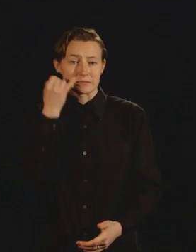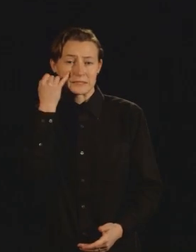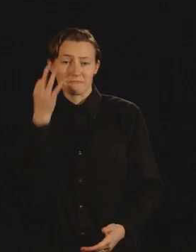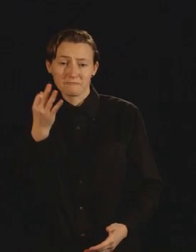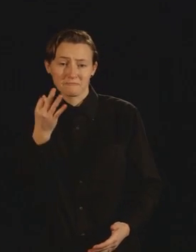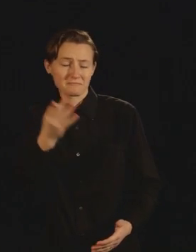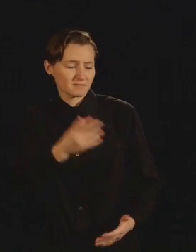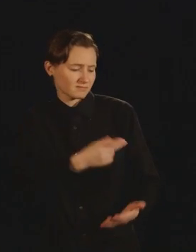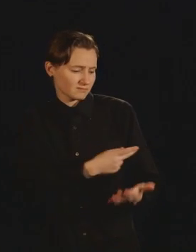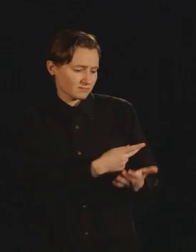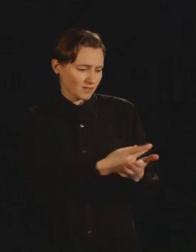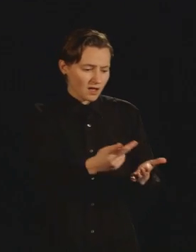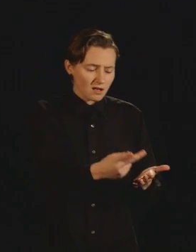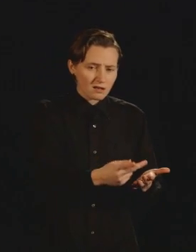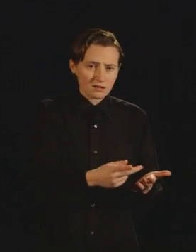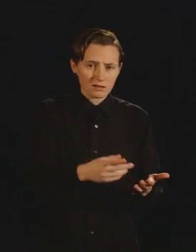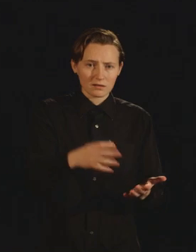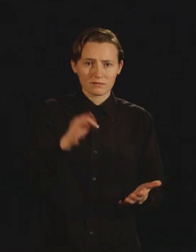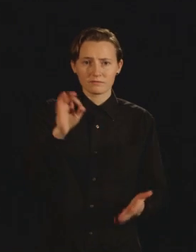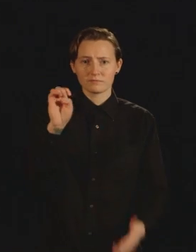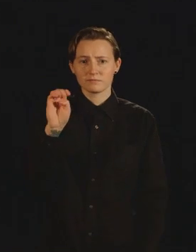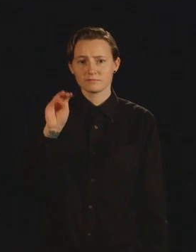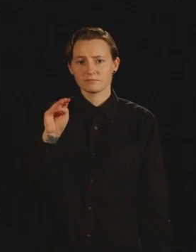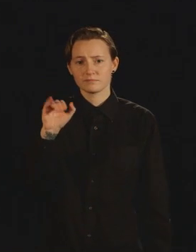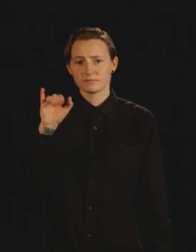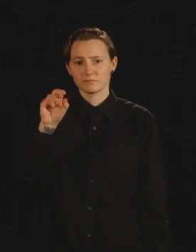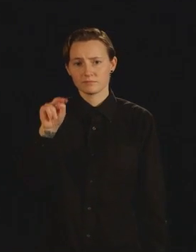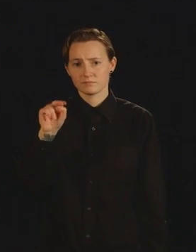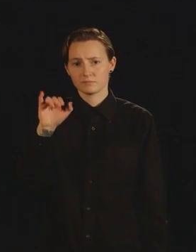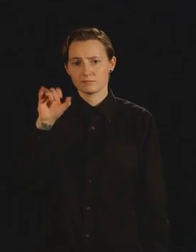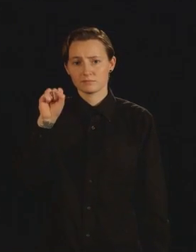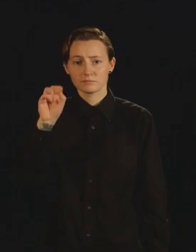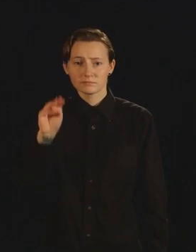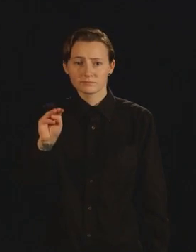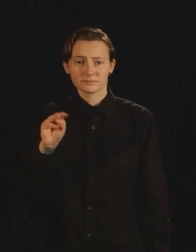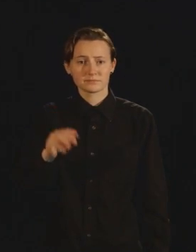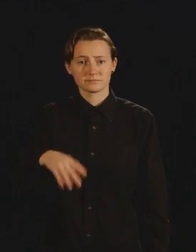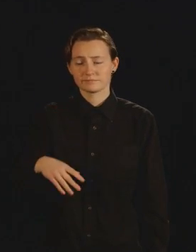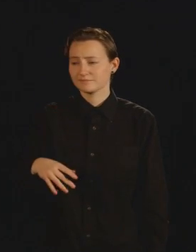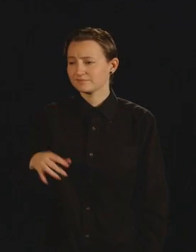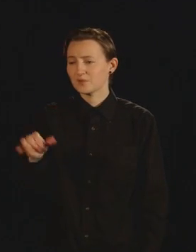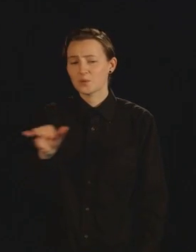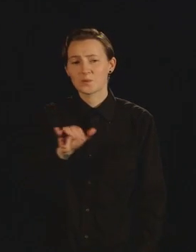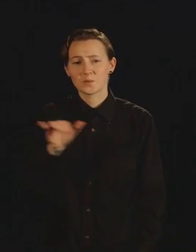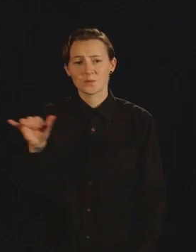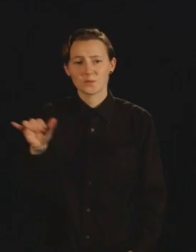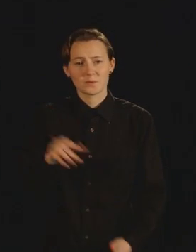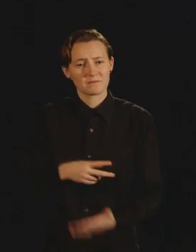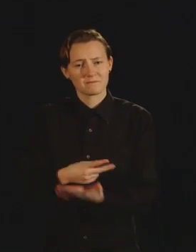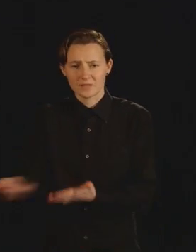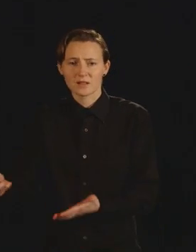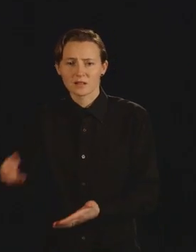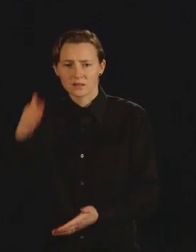If men fail, feminism and true equality also fail.